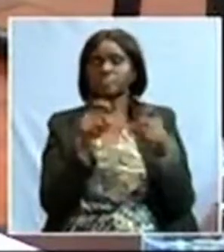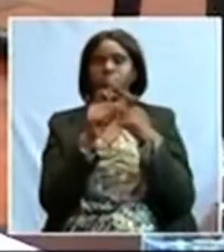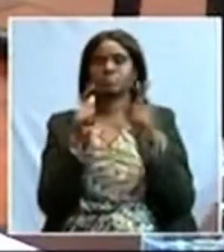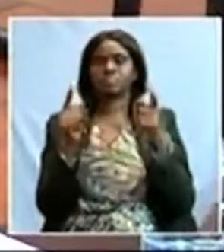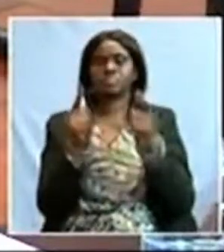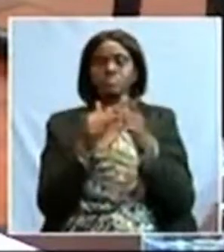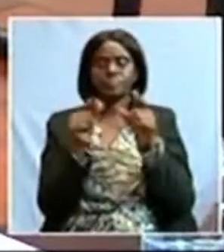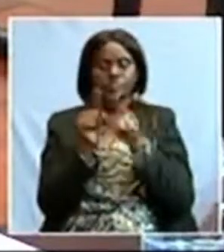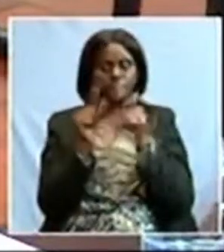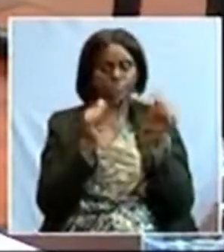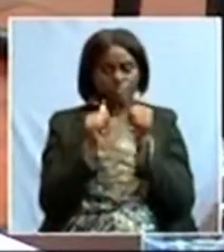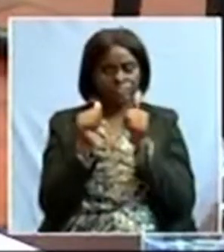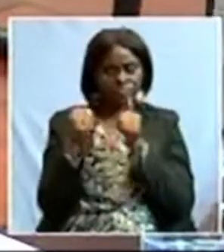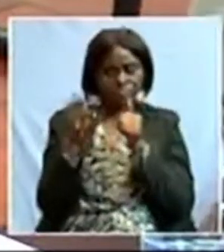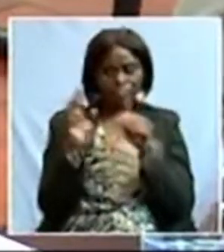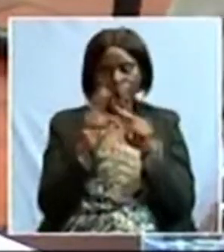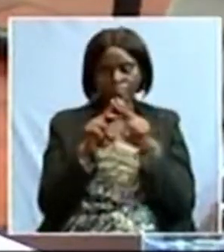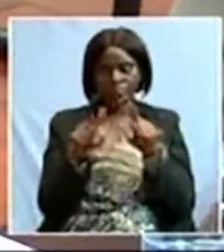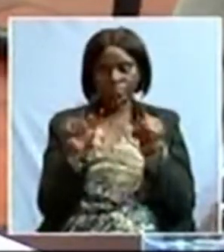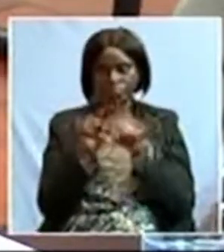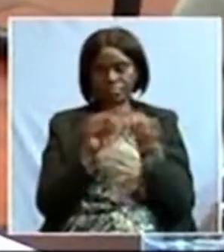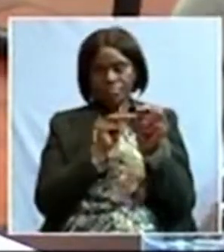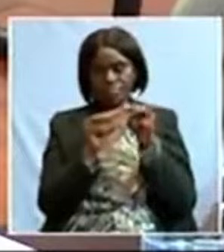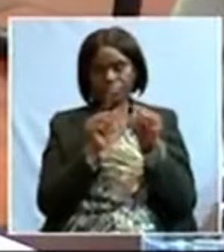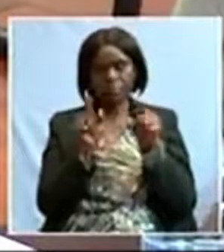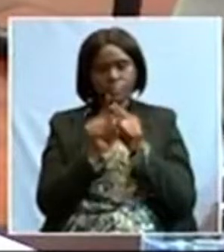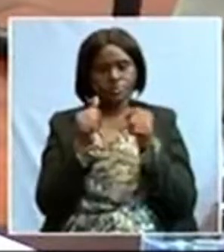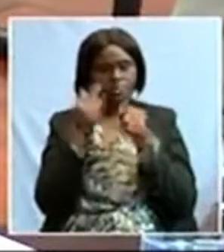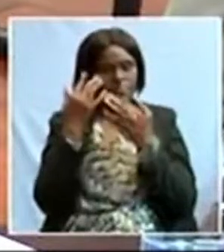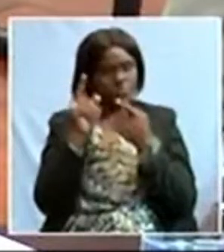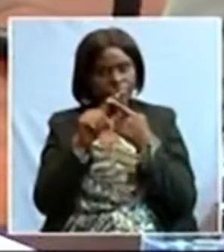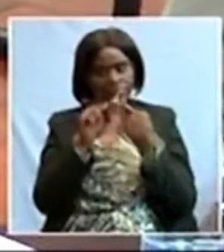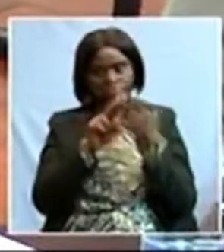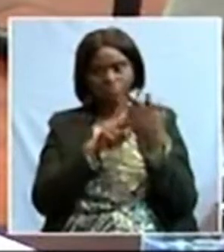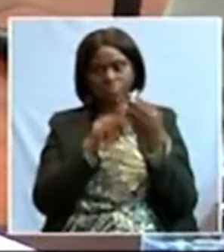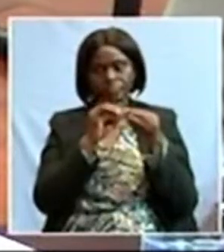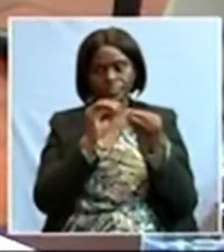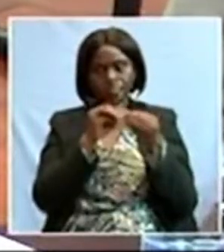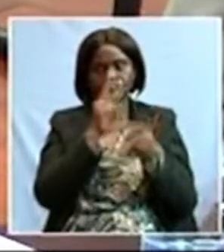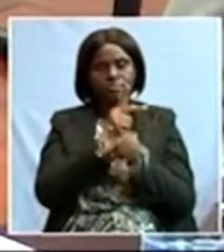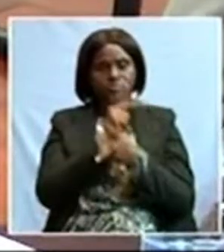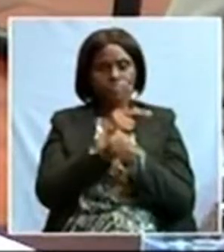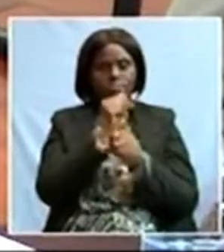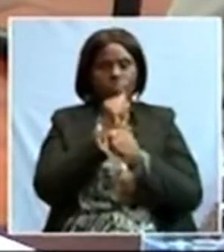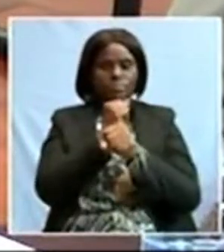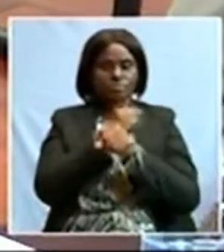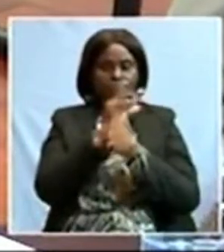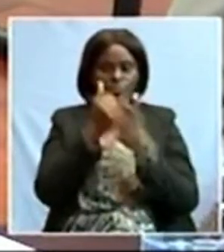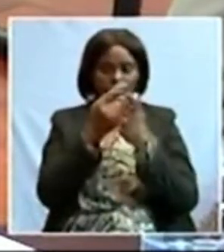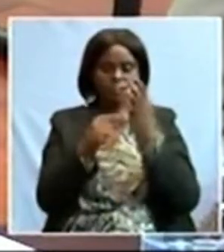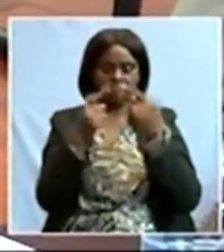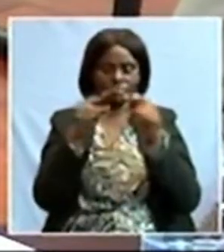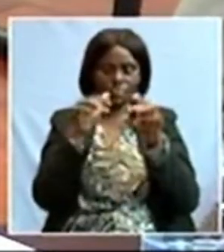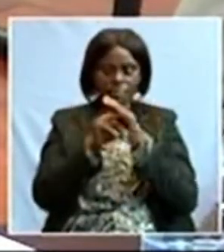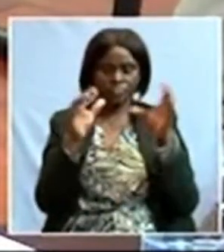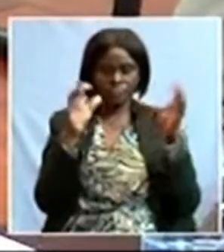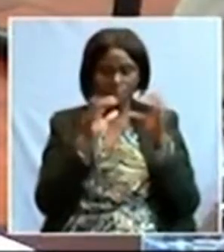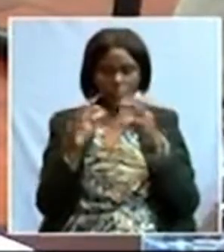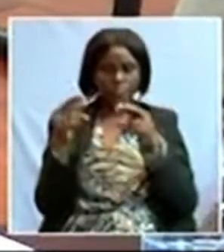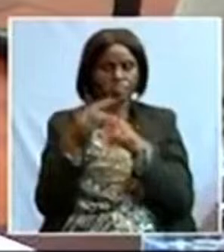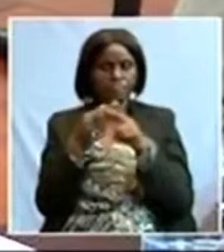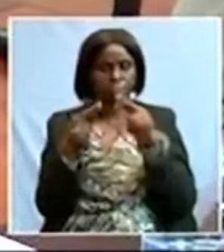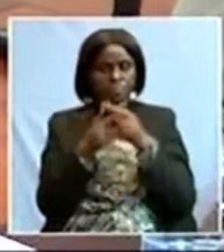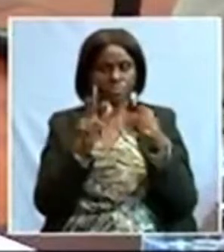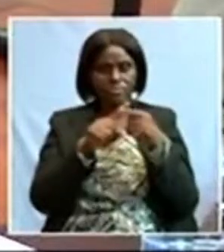challenges. Action taken, Chair. Management wishes to report that maintenance works were carried out in the committee room